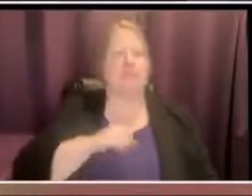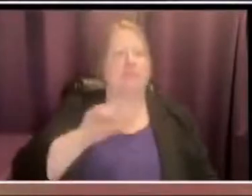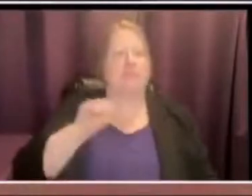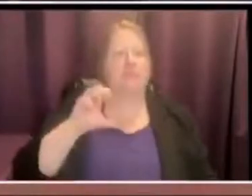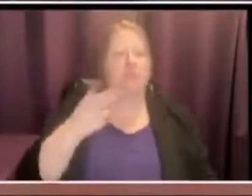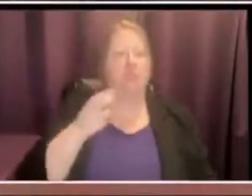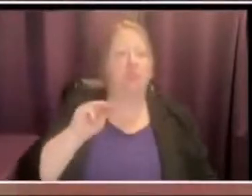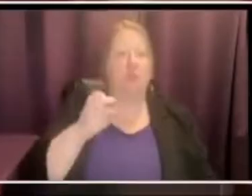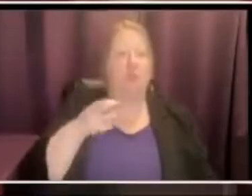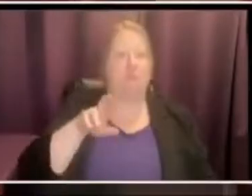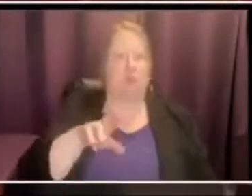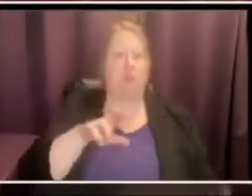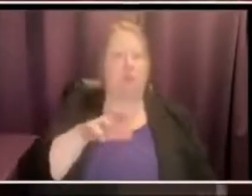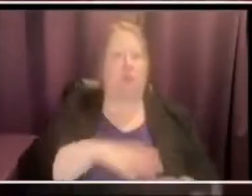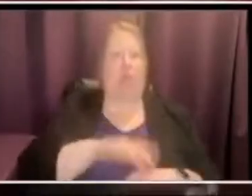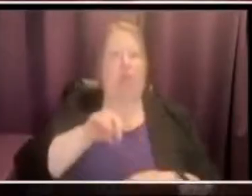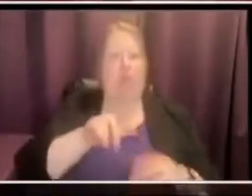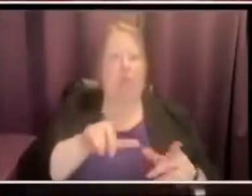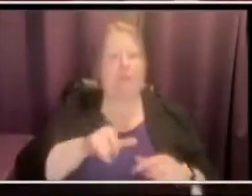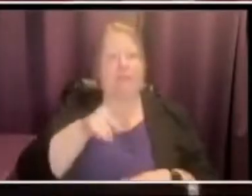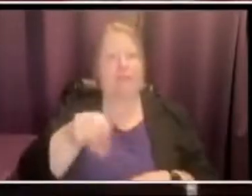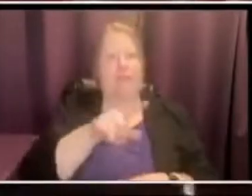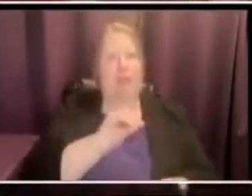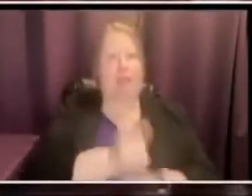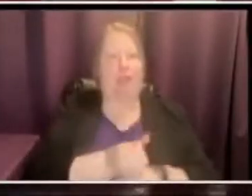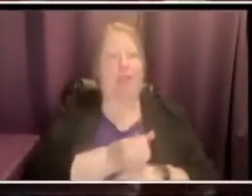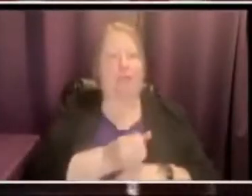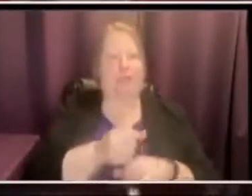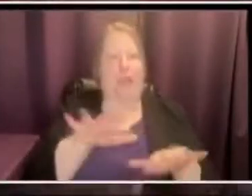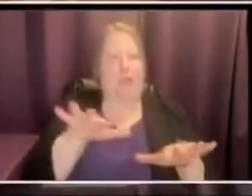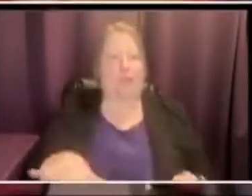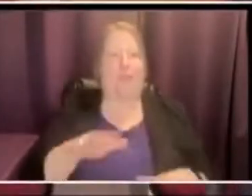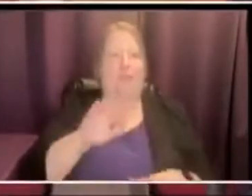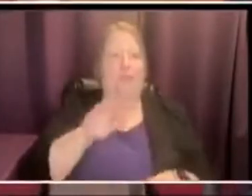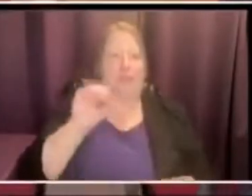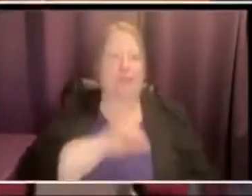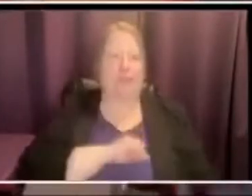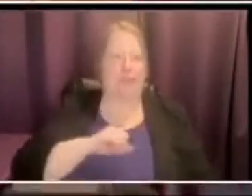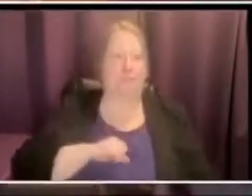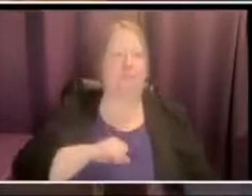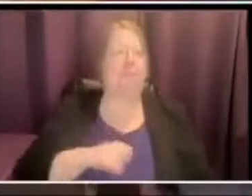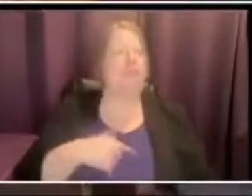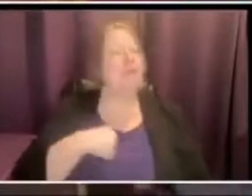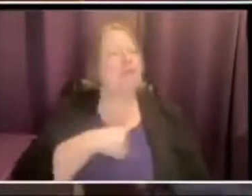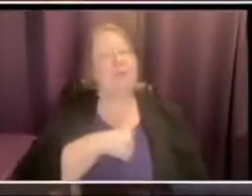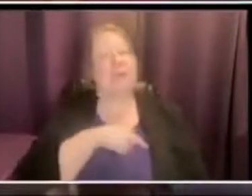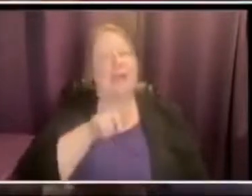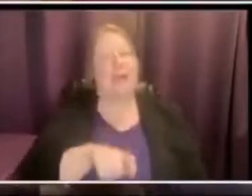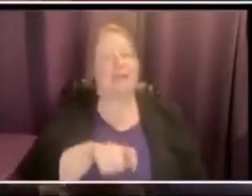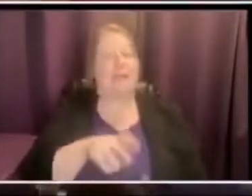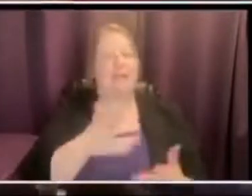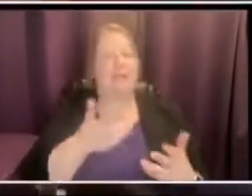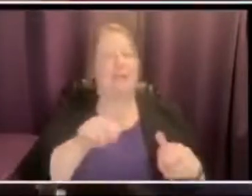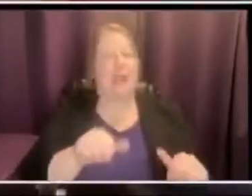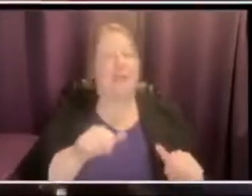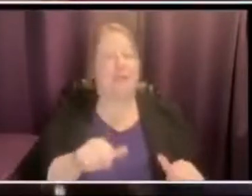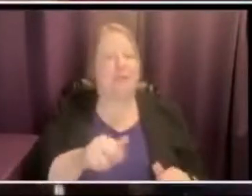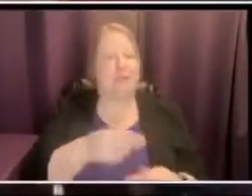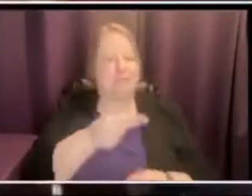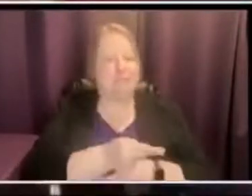Senate. There has to be some way we can maintain the sense that people have that